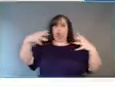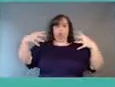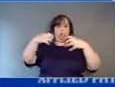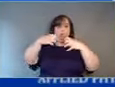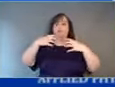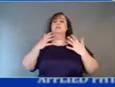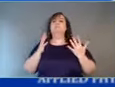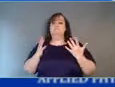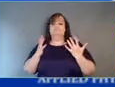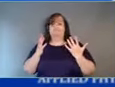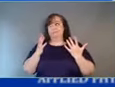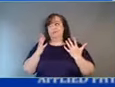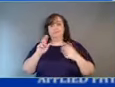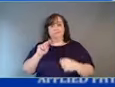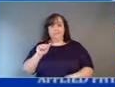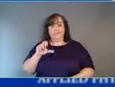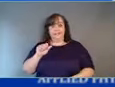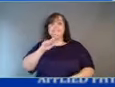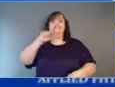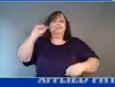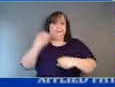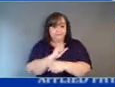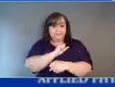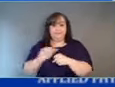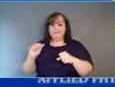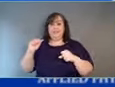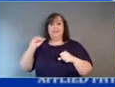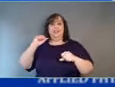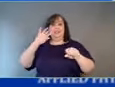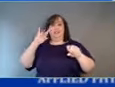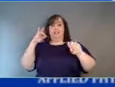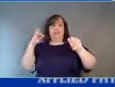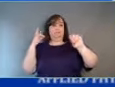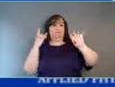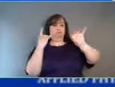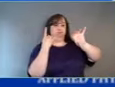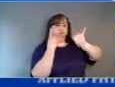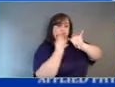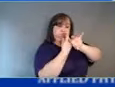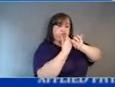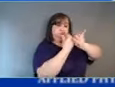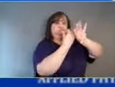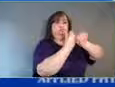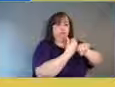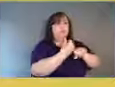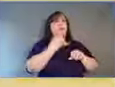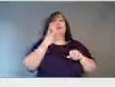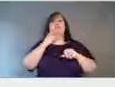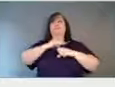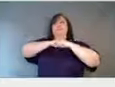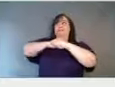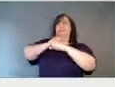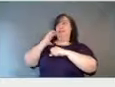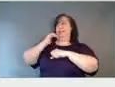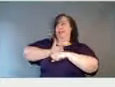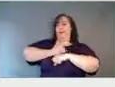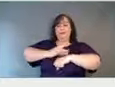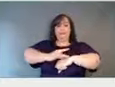Yes, NASA really is, in the name of planetary defense, in order to be ready in case we need it.